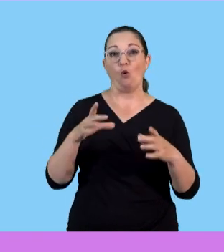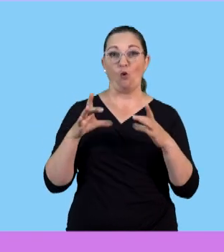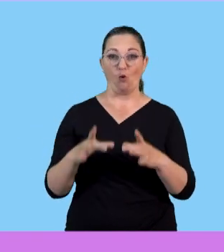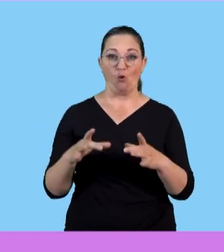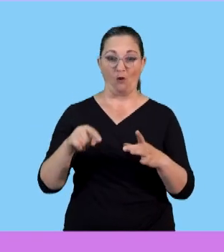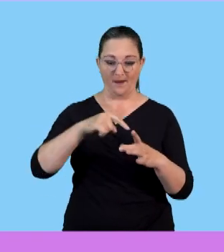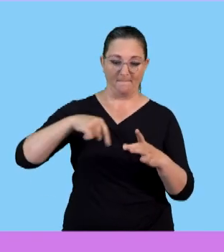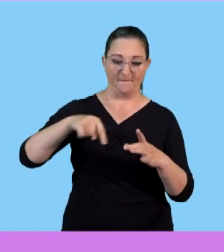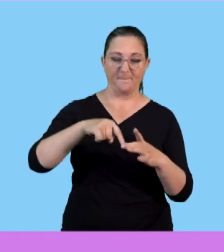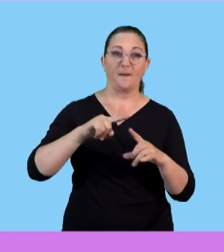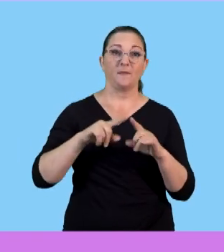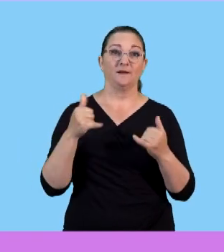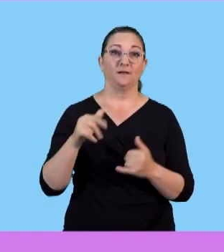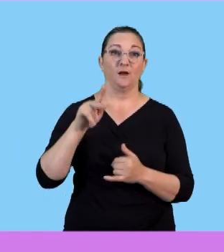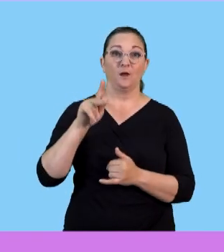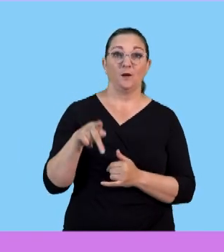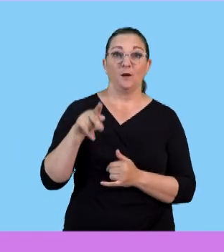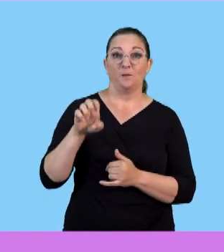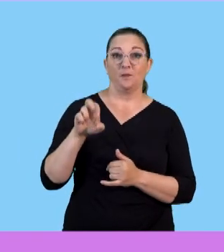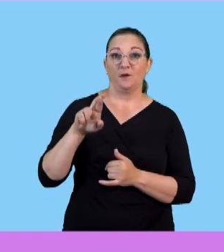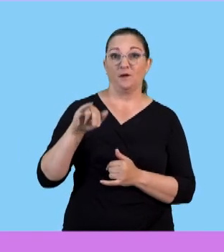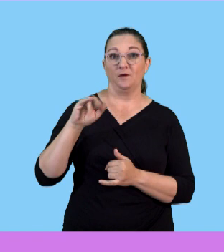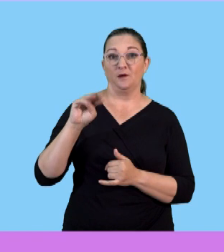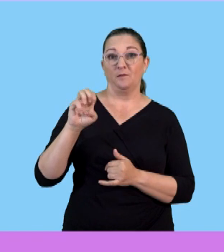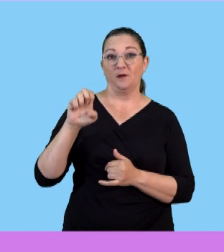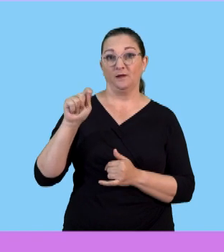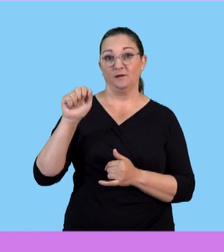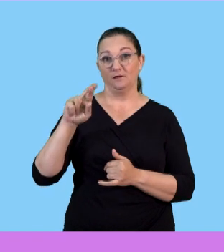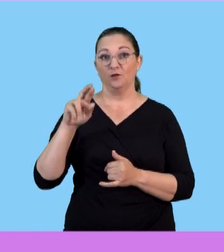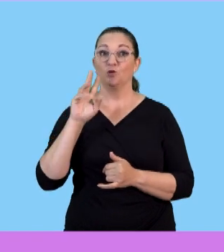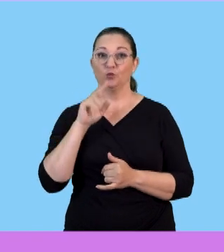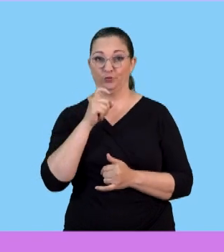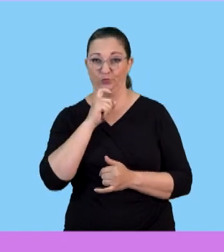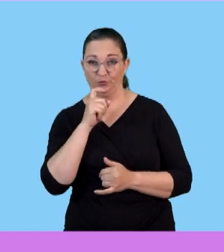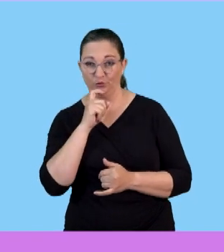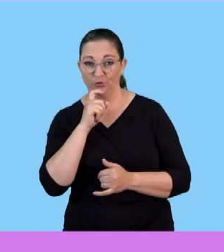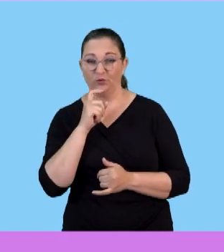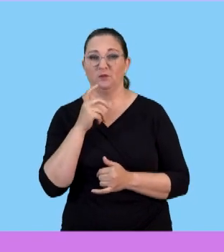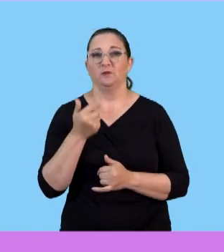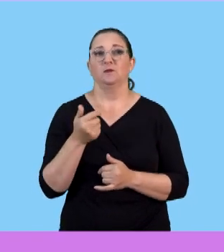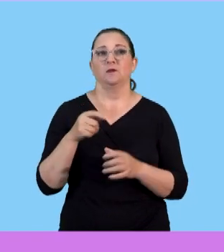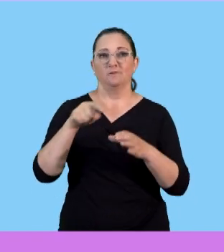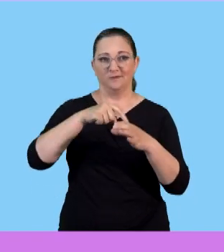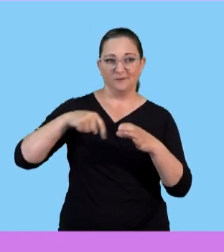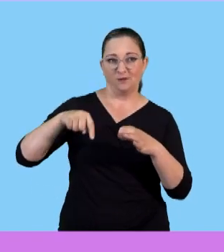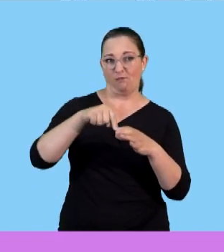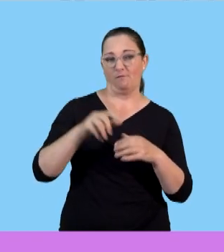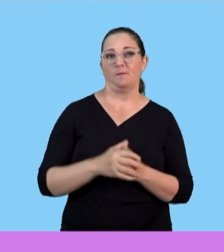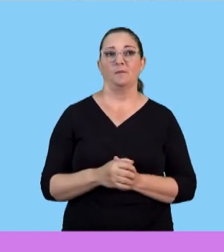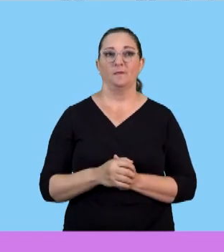circle. So remember, we use perimeter for all the other shapes and then circumference for the